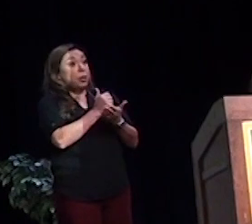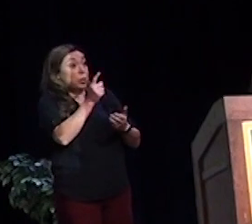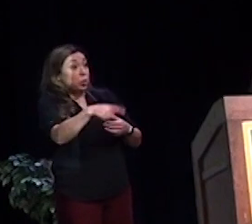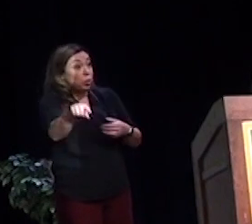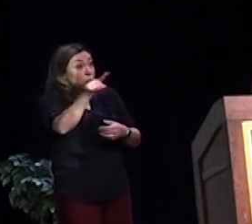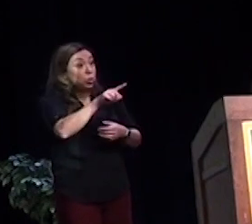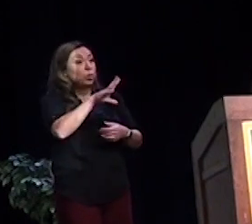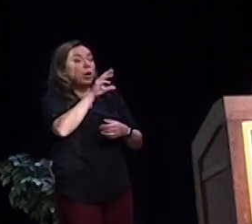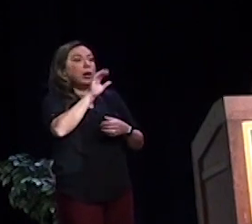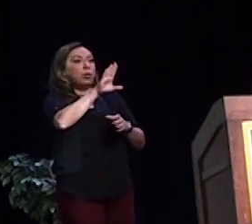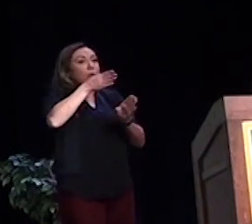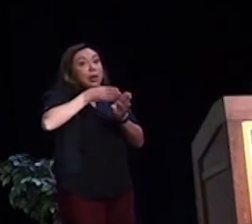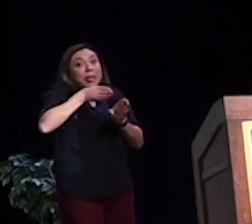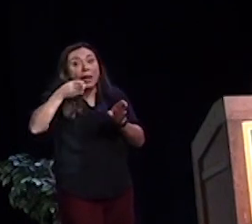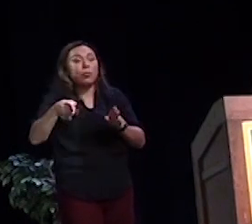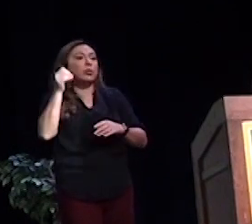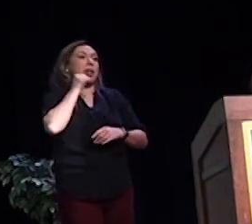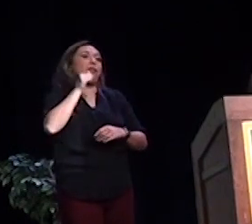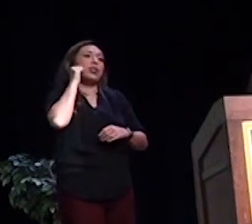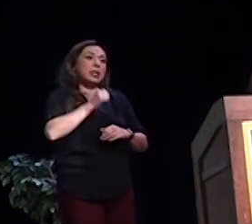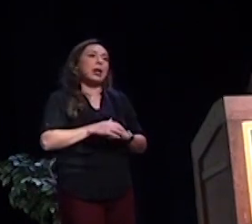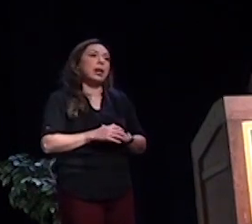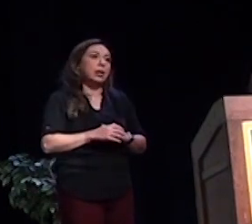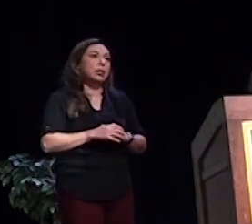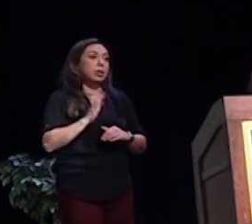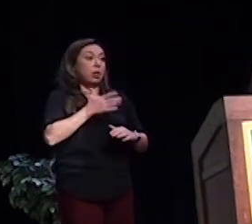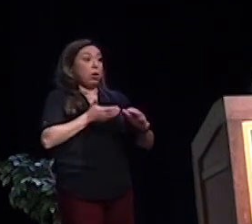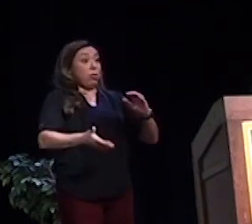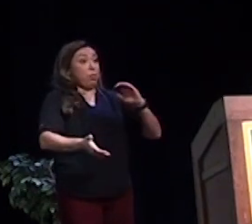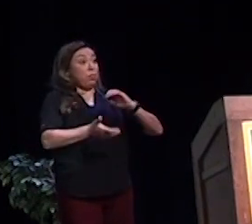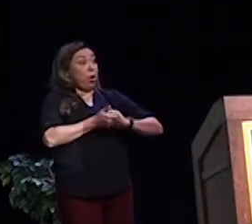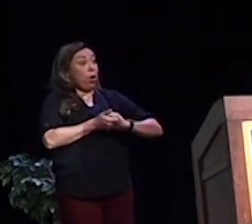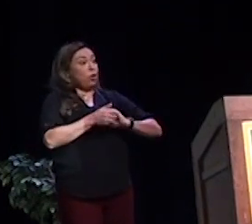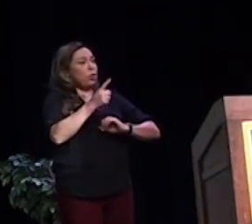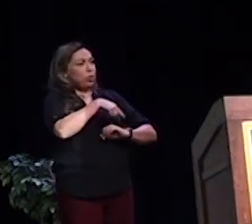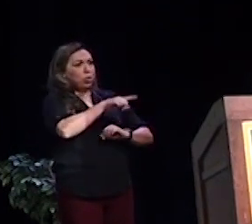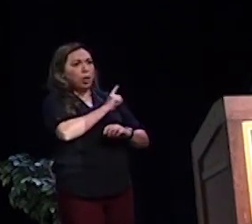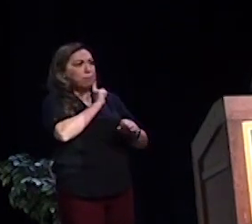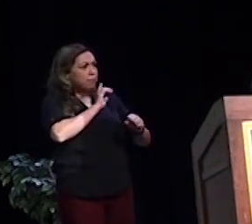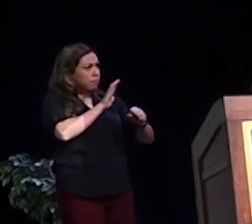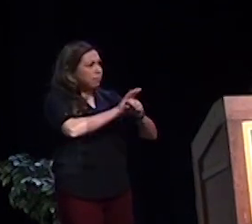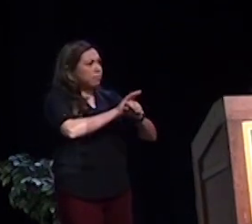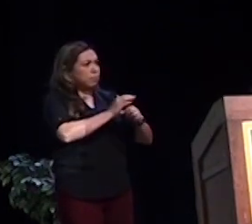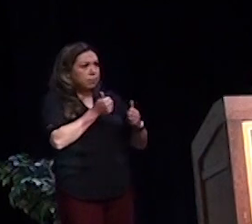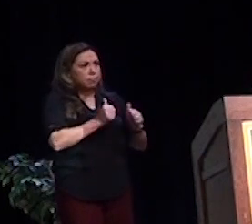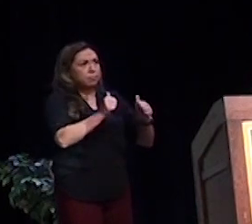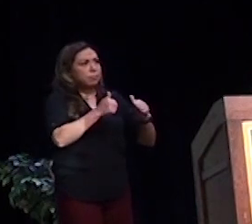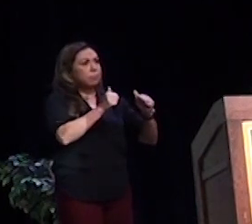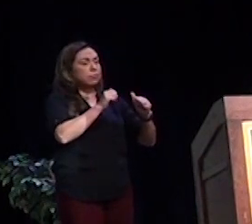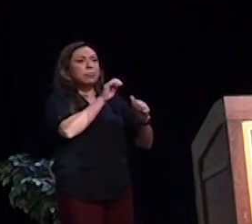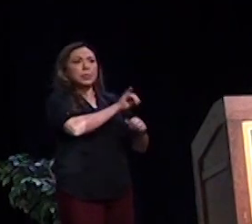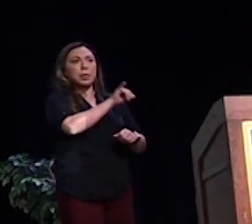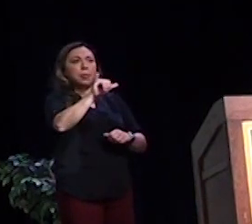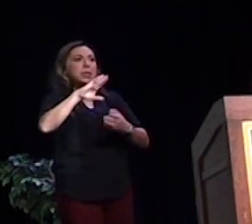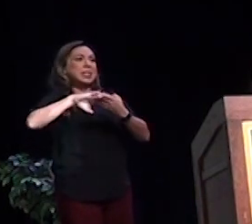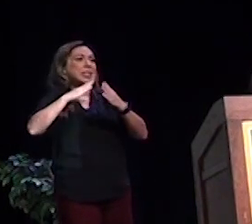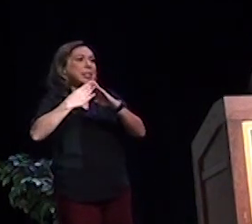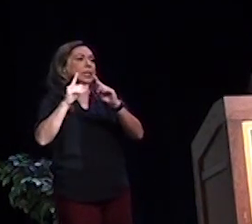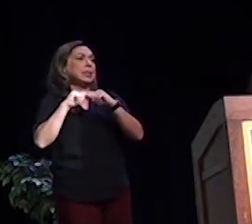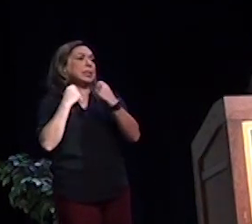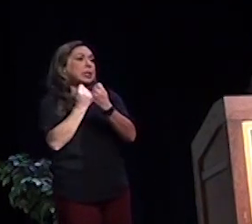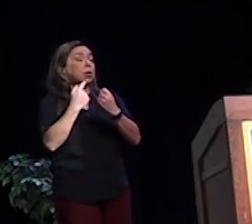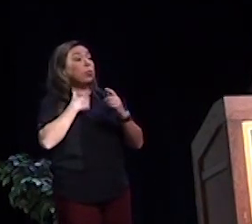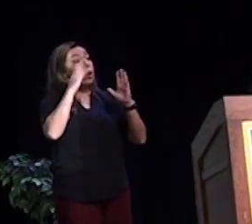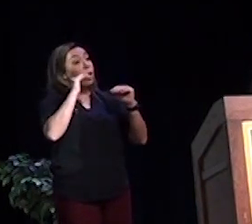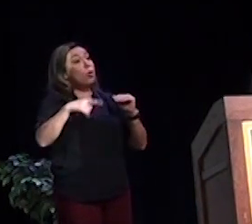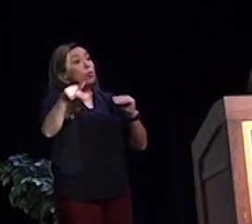you and your neighbors every single day. And our partners are just as committed to that effort as our city team. So we